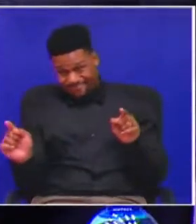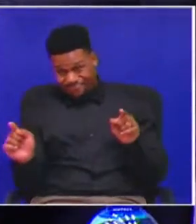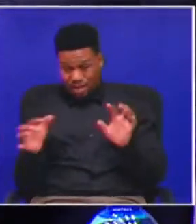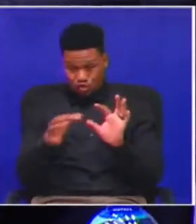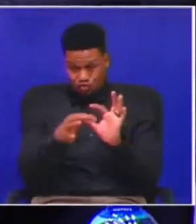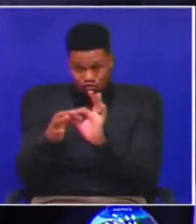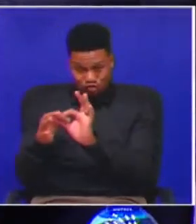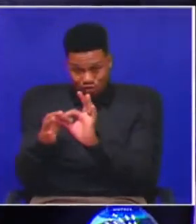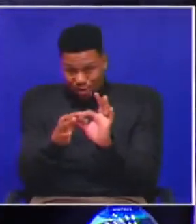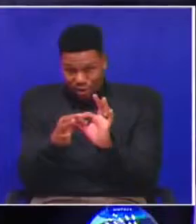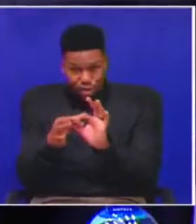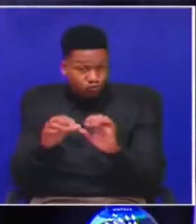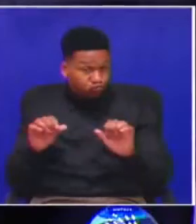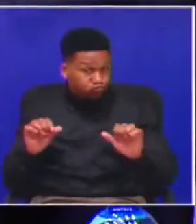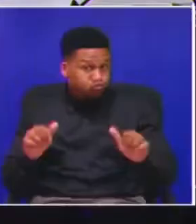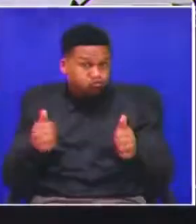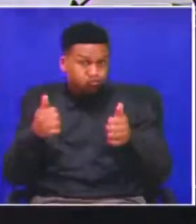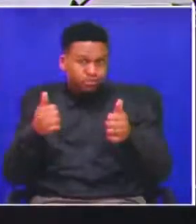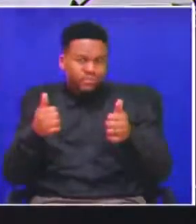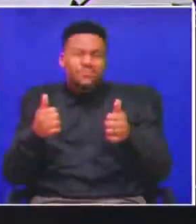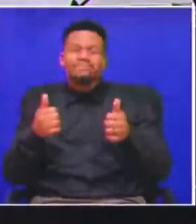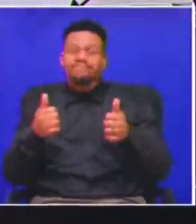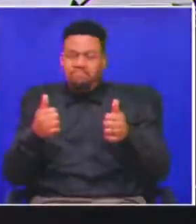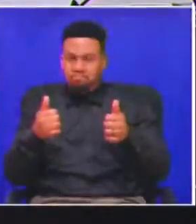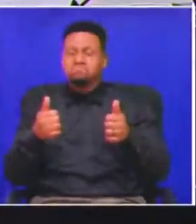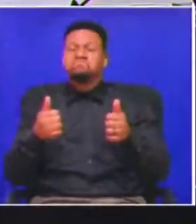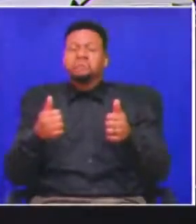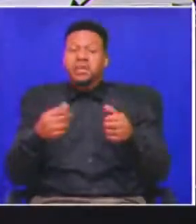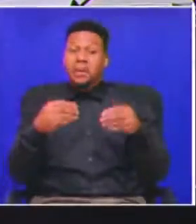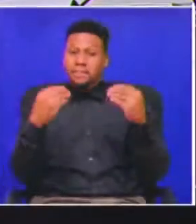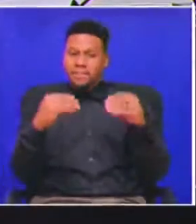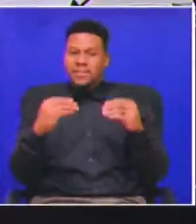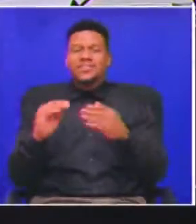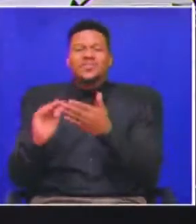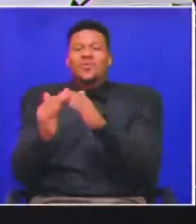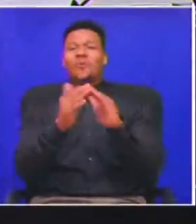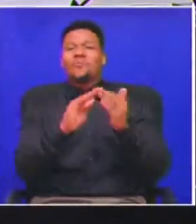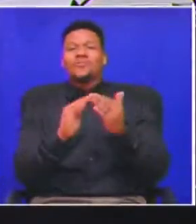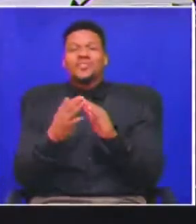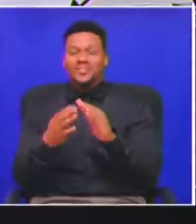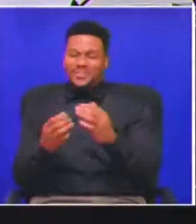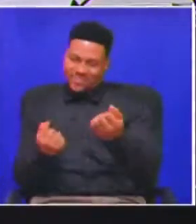the business community tends to rally behind this diplomatic